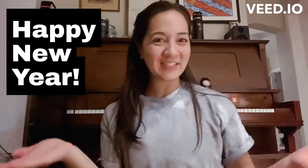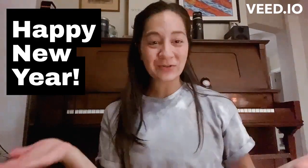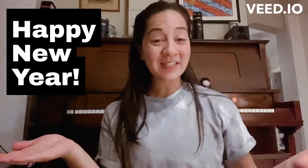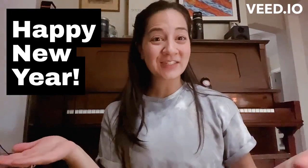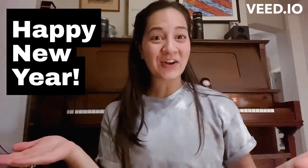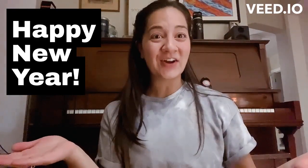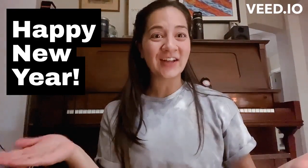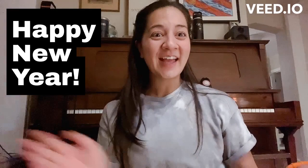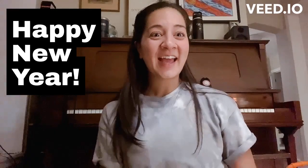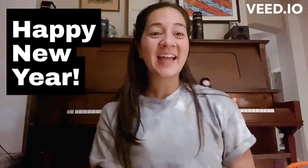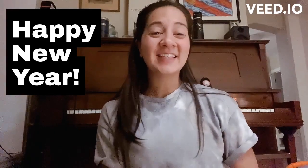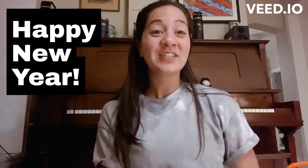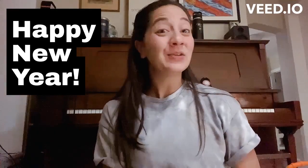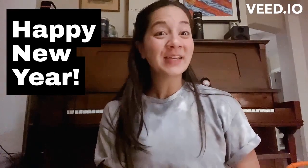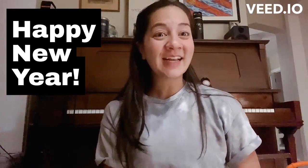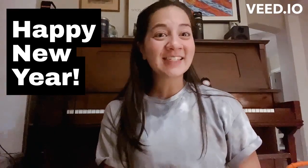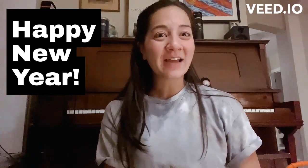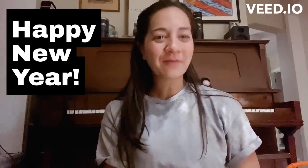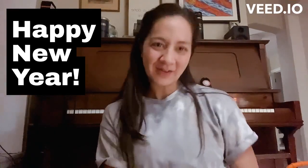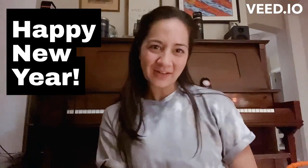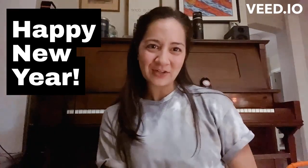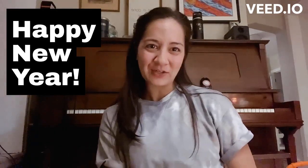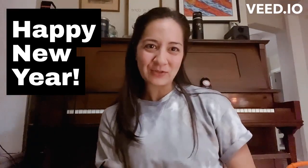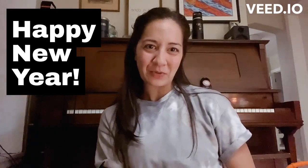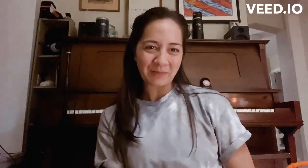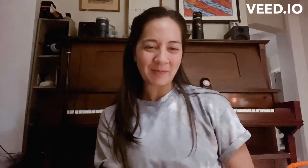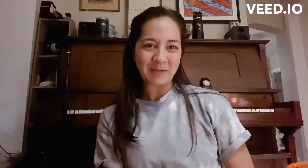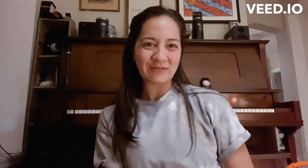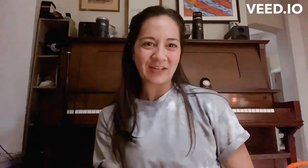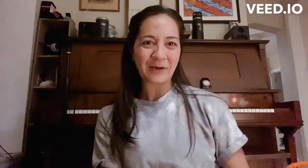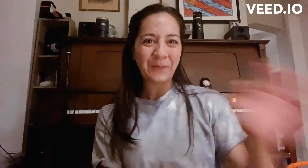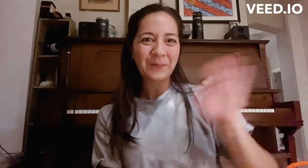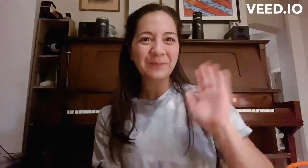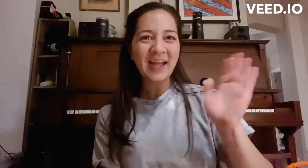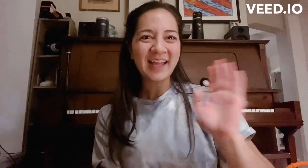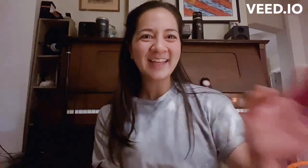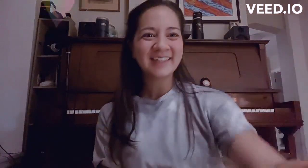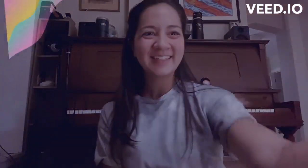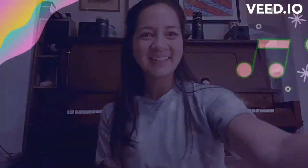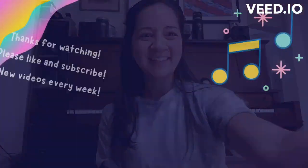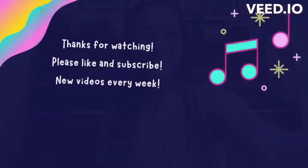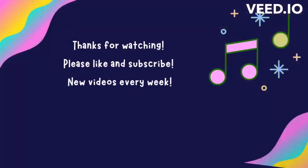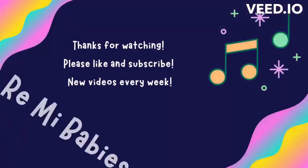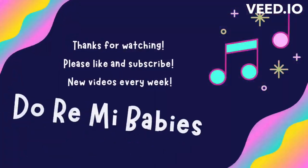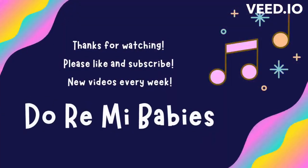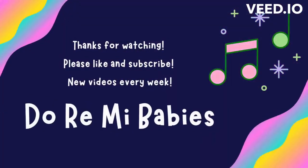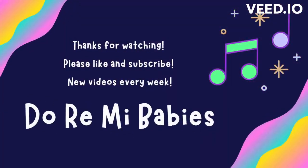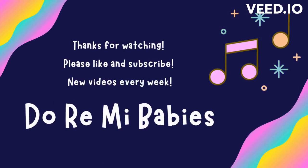hope you guys enjoy this song and tune in next time for another new Do Re Mi Babies video. Bye.